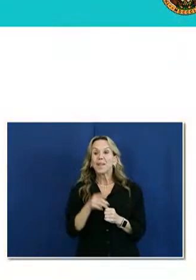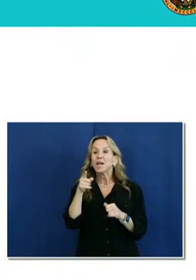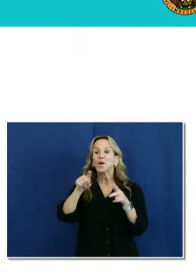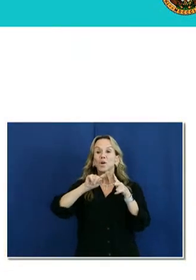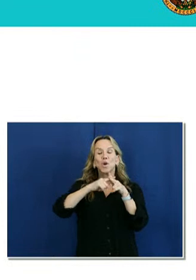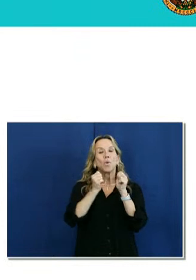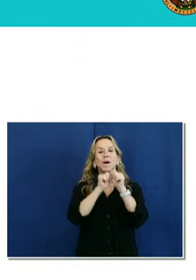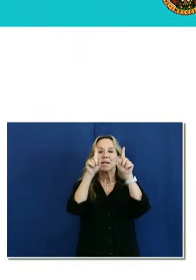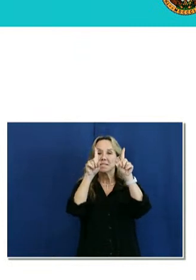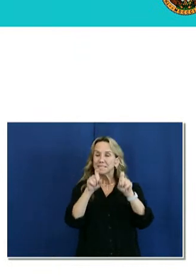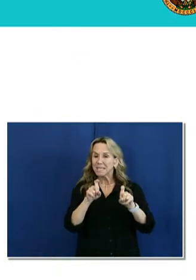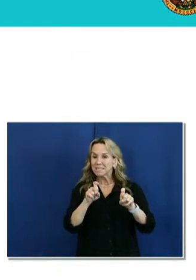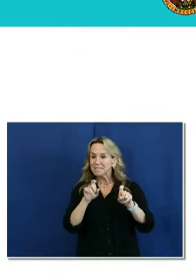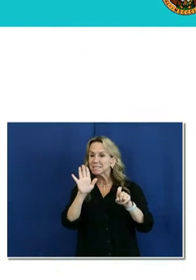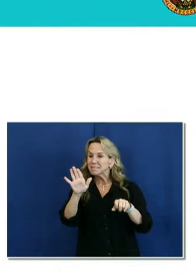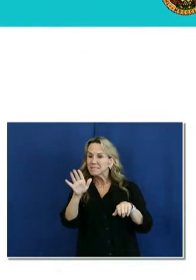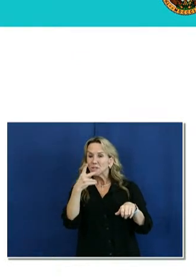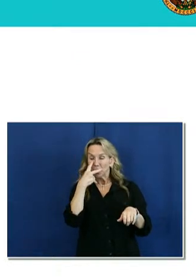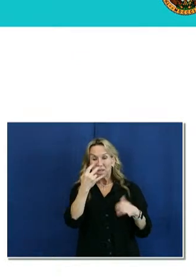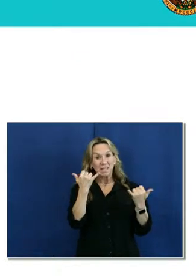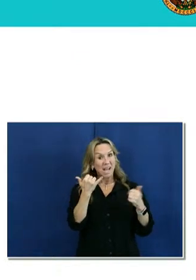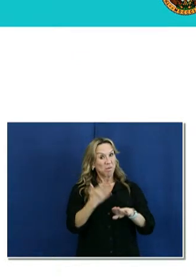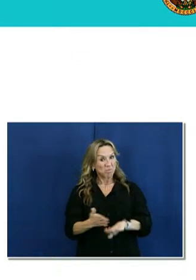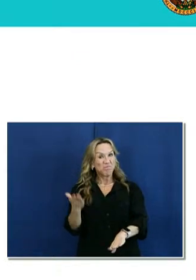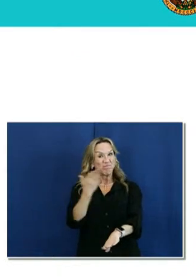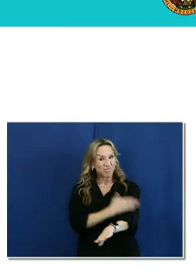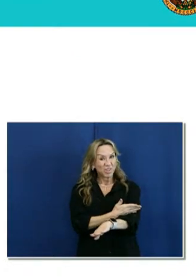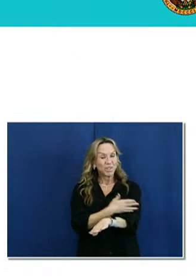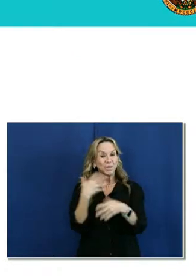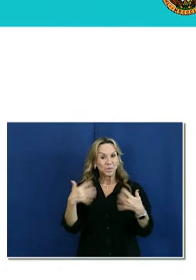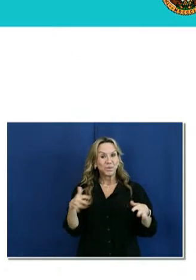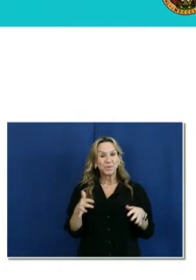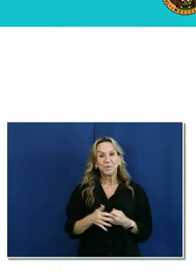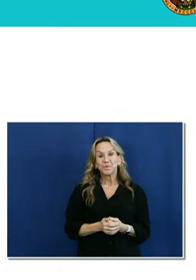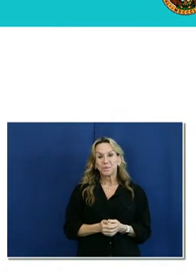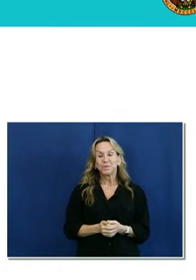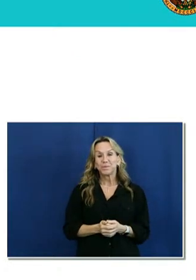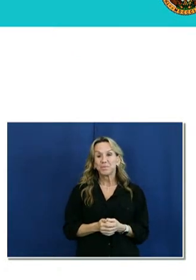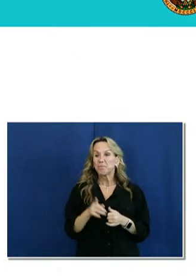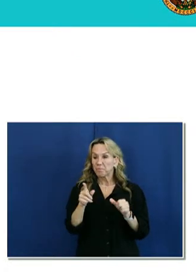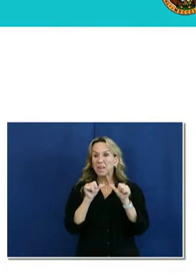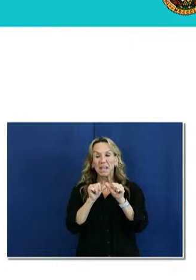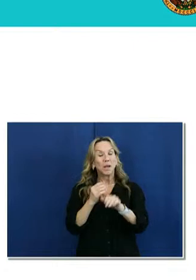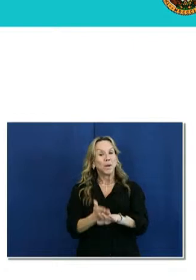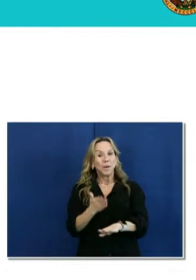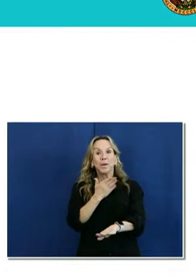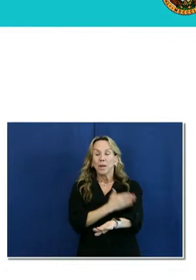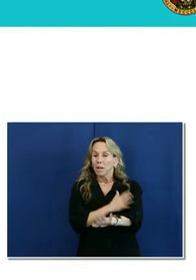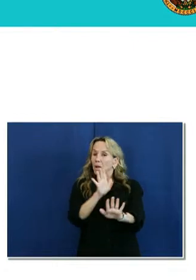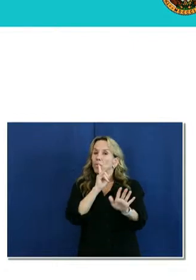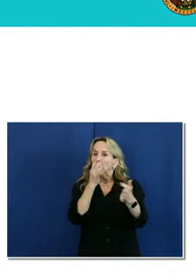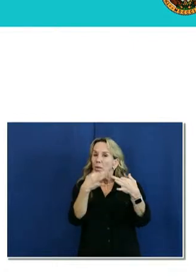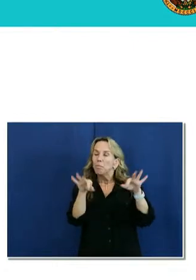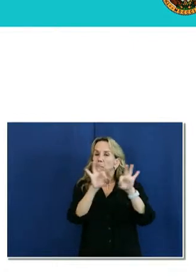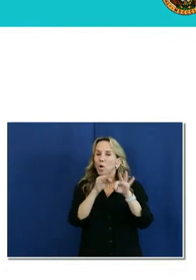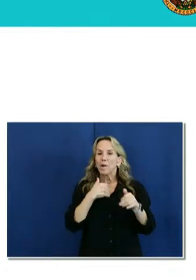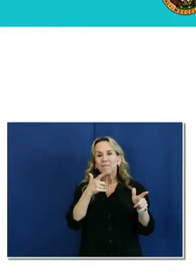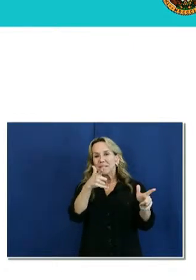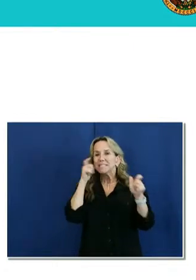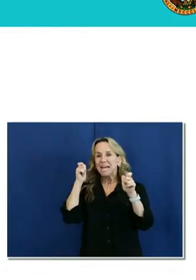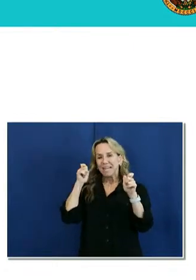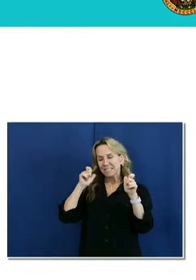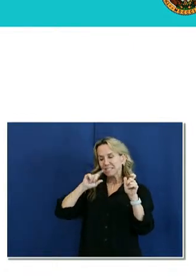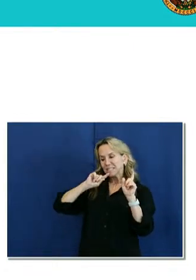the testing result time. Again, you see significant progress has been made here and continues to be made. It is vitally important we have fast turnaround